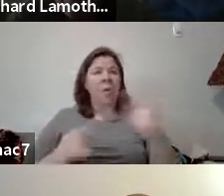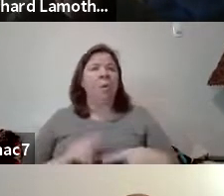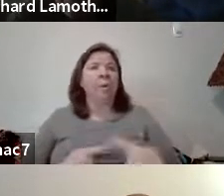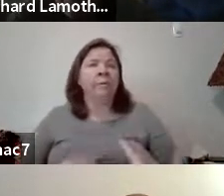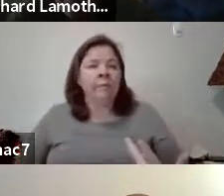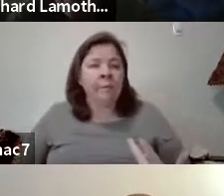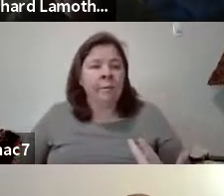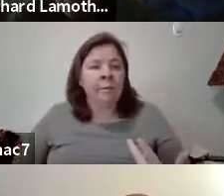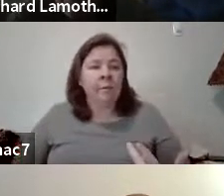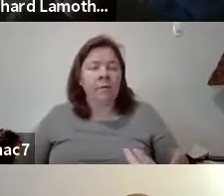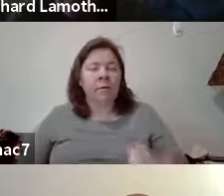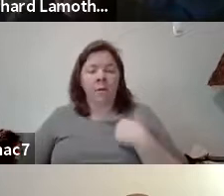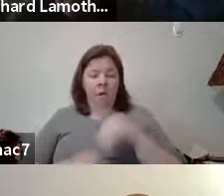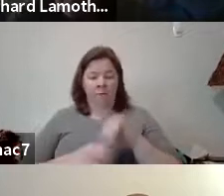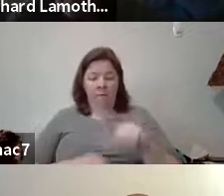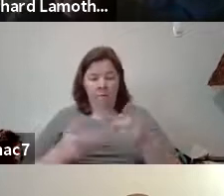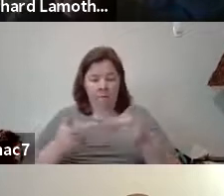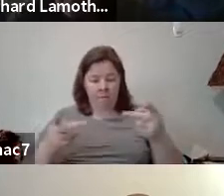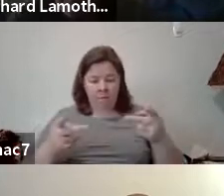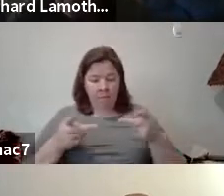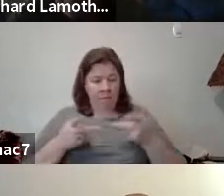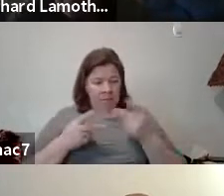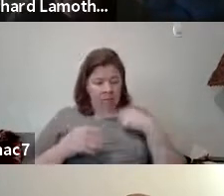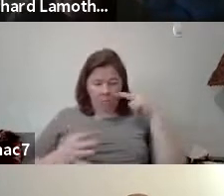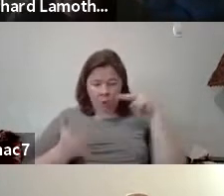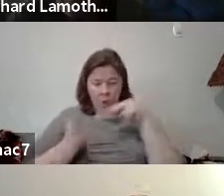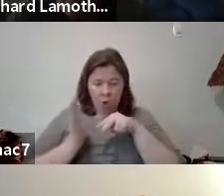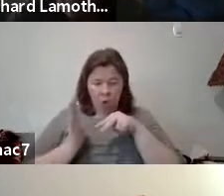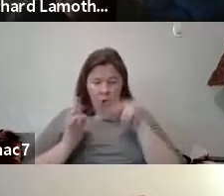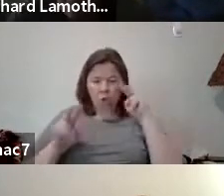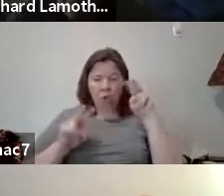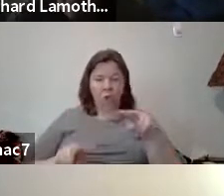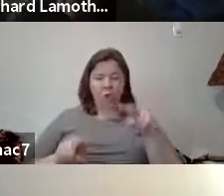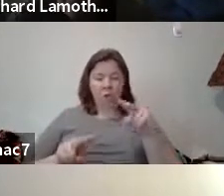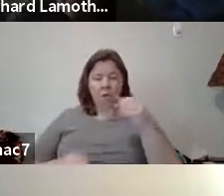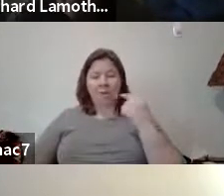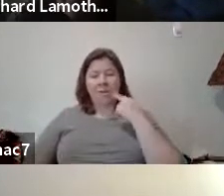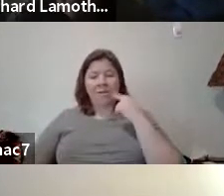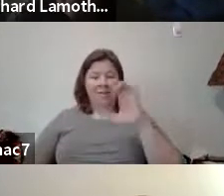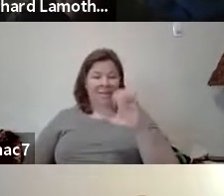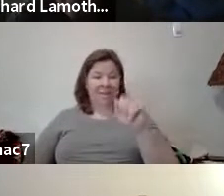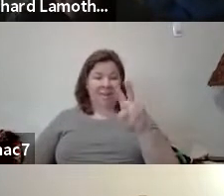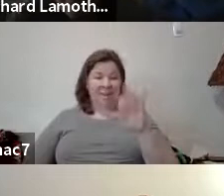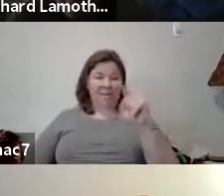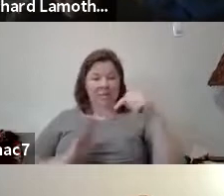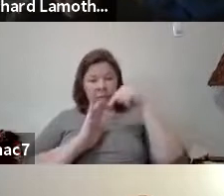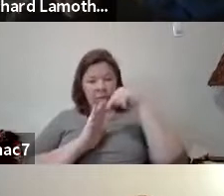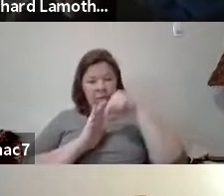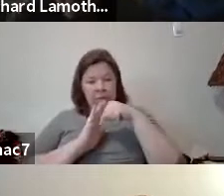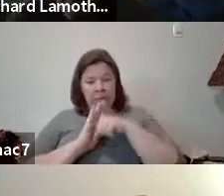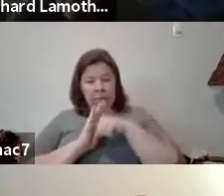I'm getting to that point and I'm looking at a patient and I'm looking at a cavity that's getting deeper and deeper and they're still not making